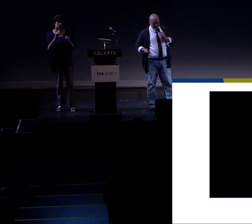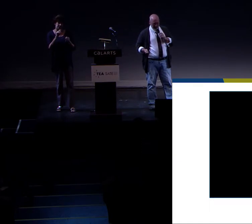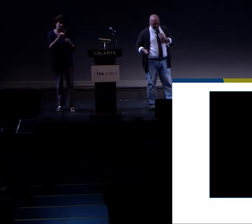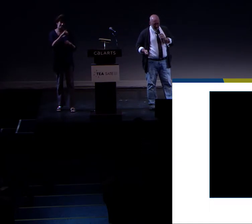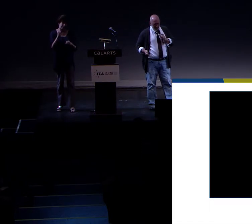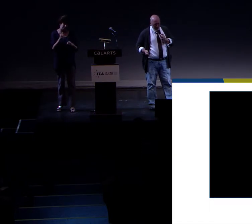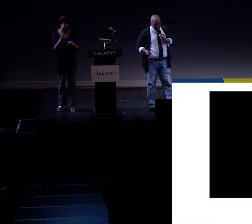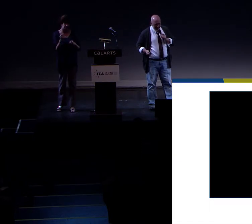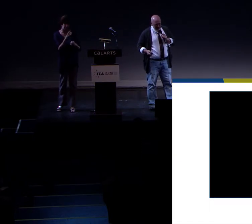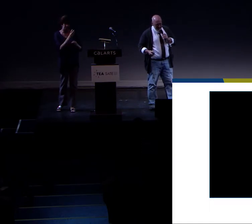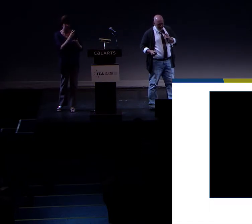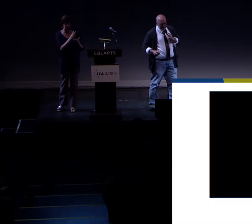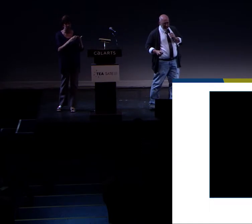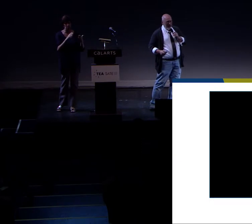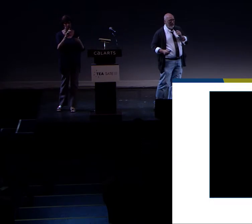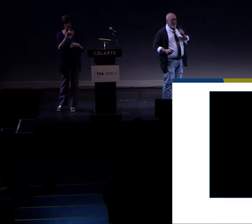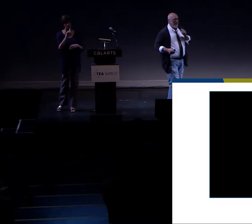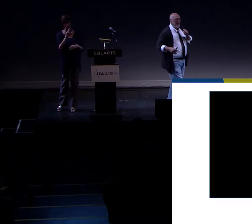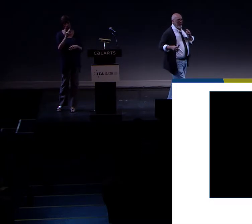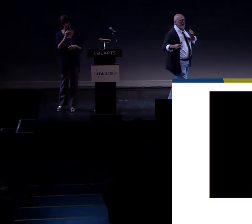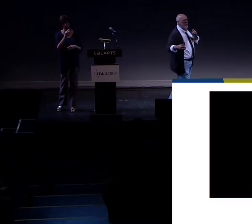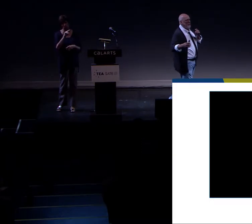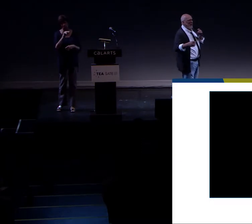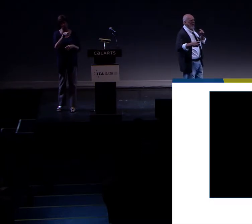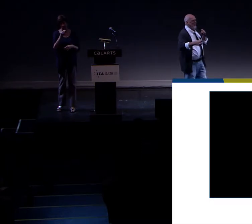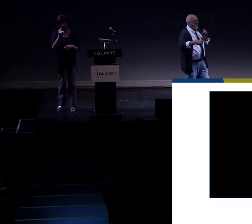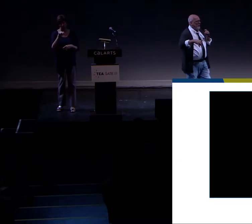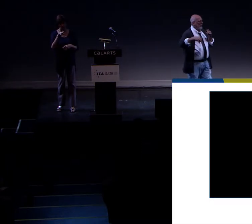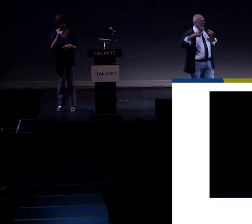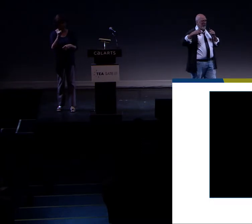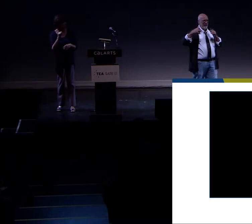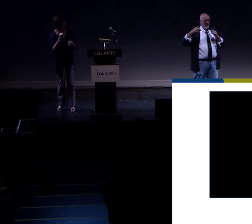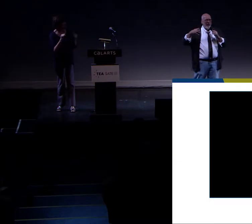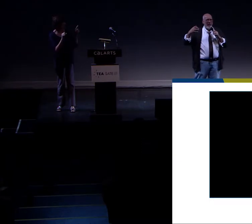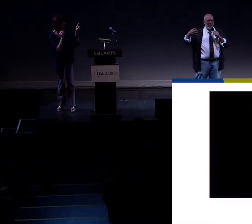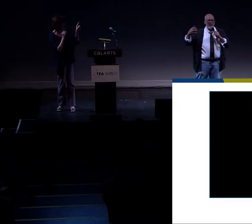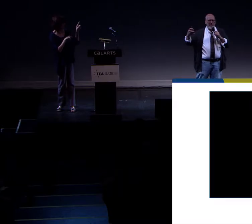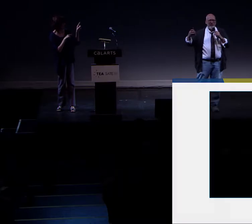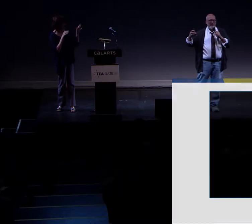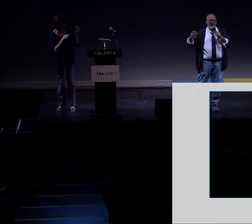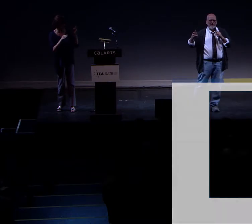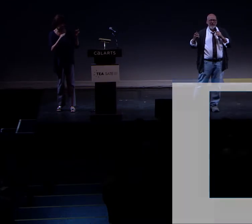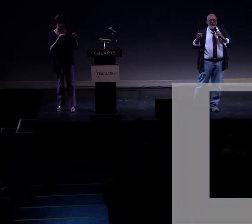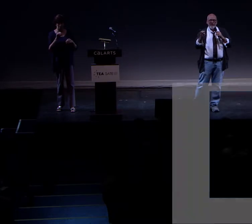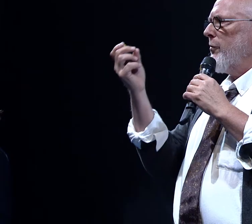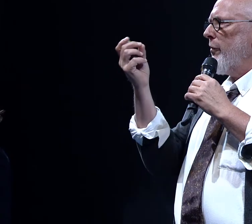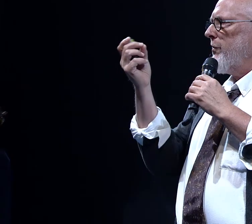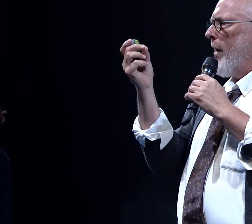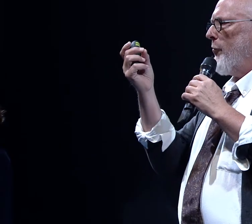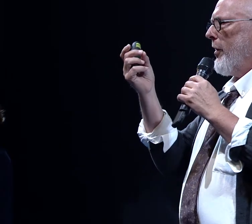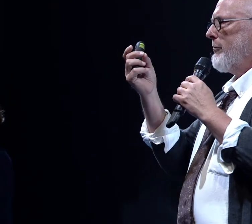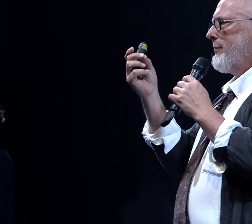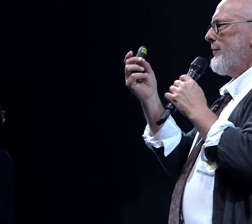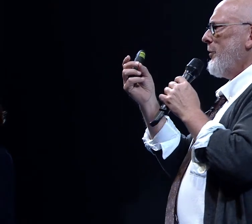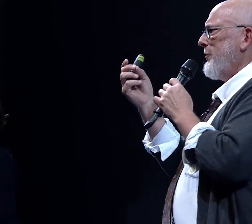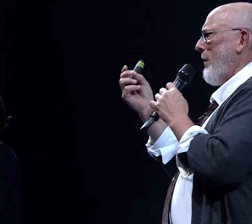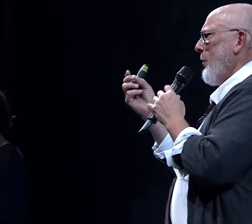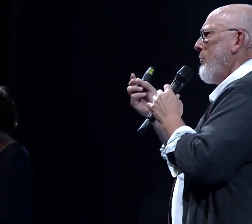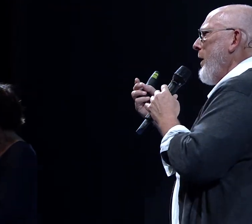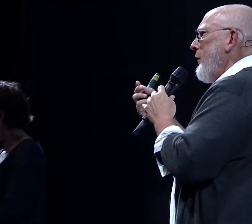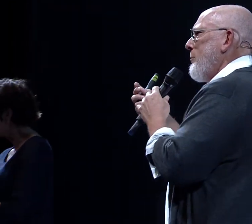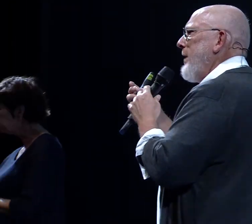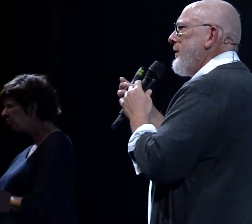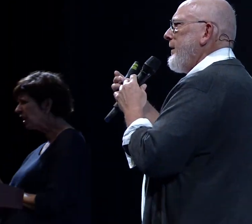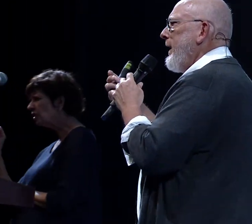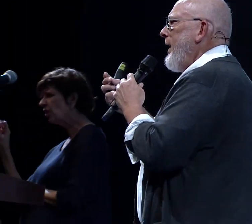of pieces which I call drawing agents. And this is what happens when you take autonomous agents. These are